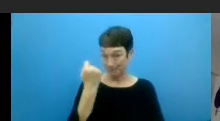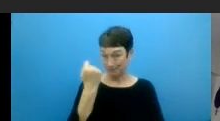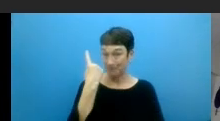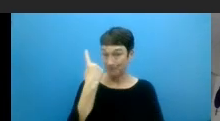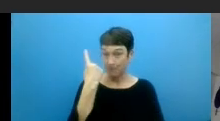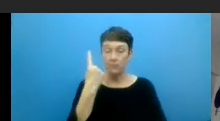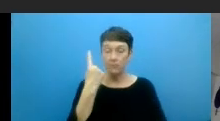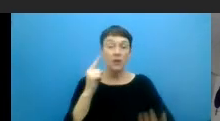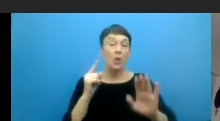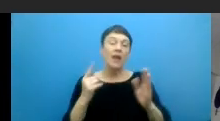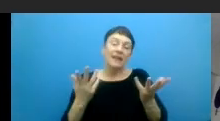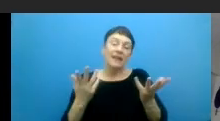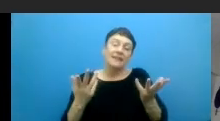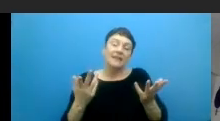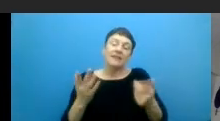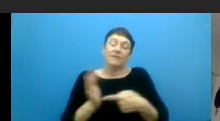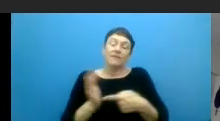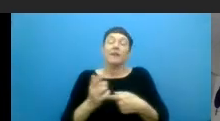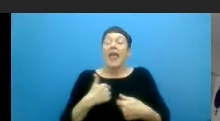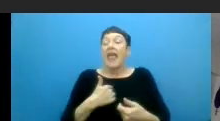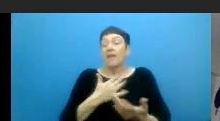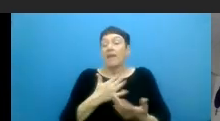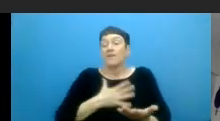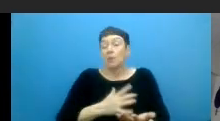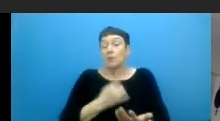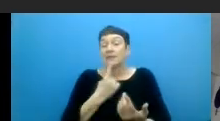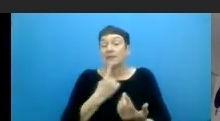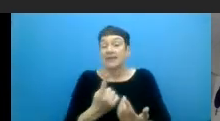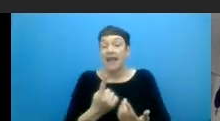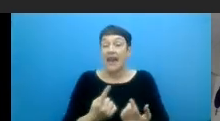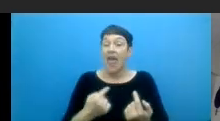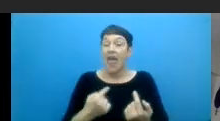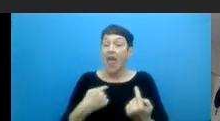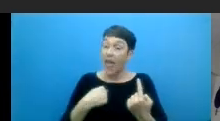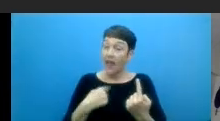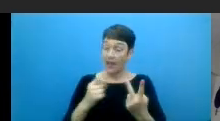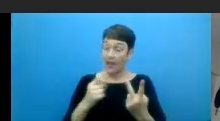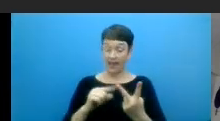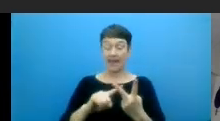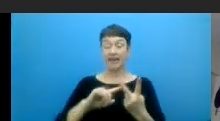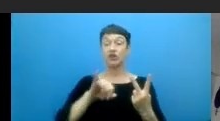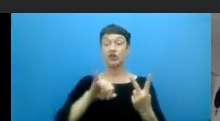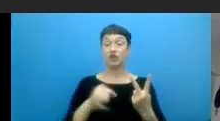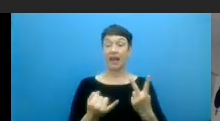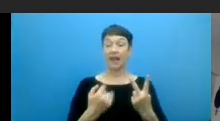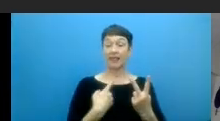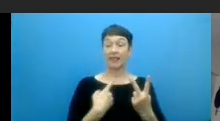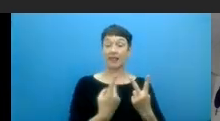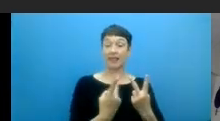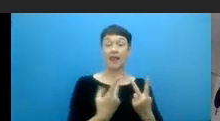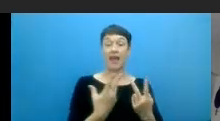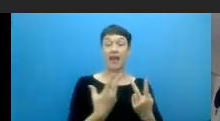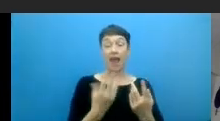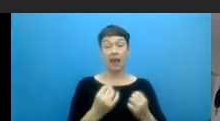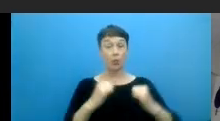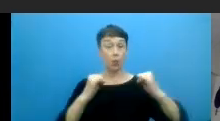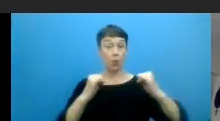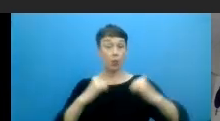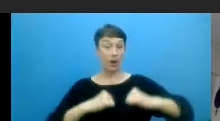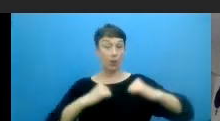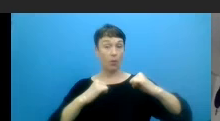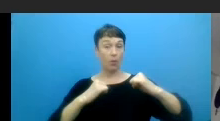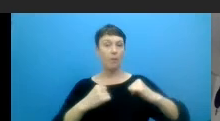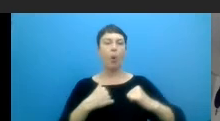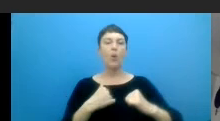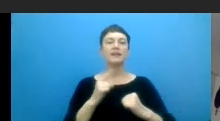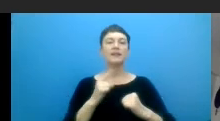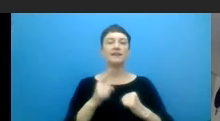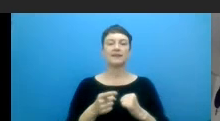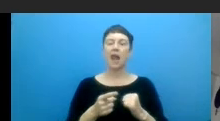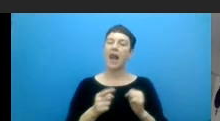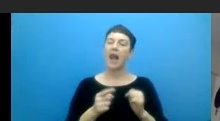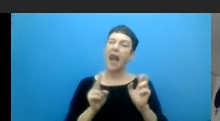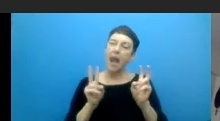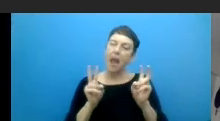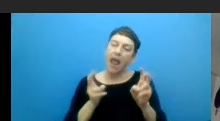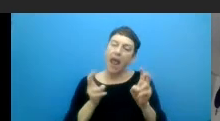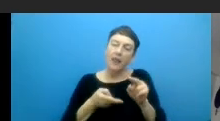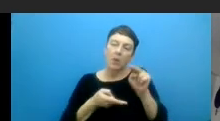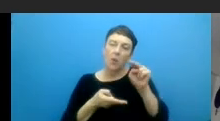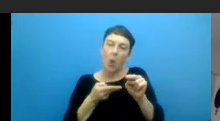to say. Jarryd and I agreed that we are going to briefly present our